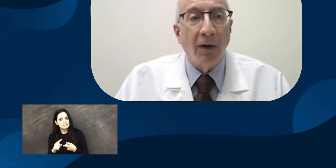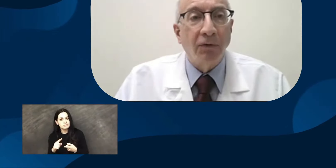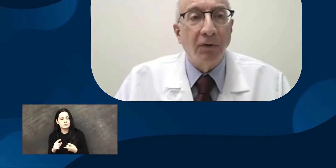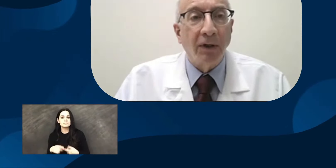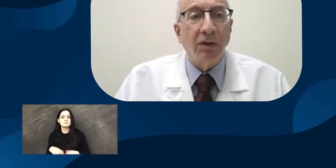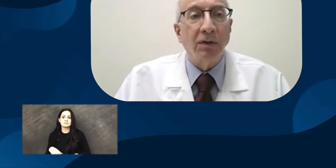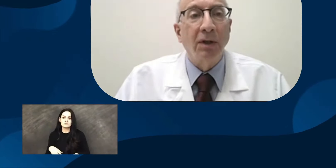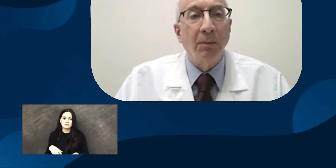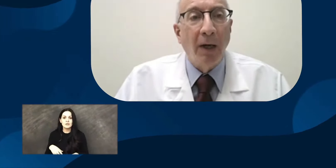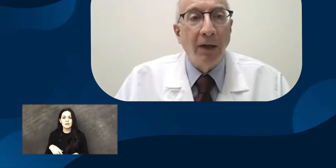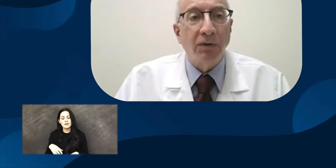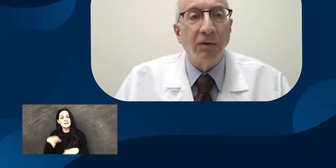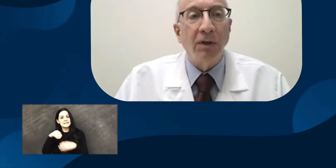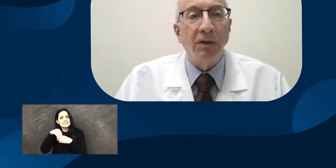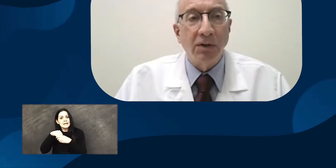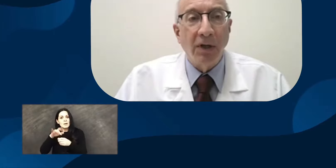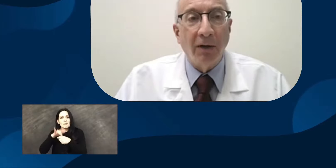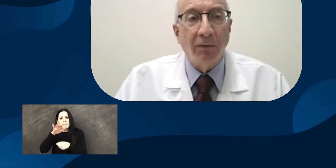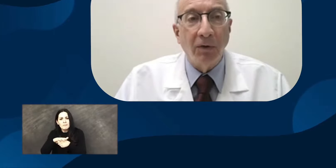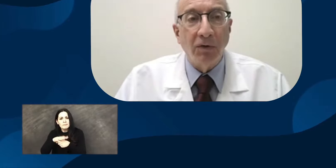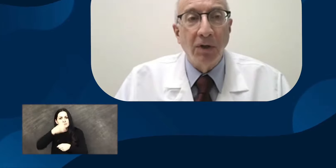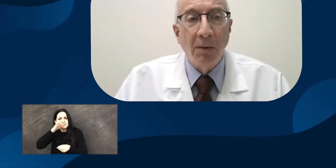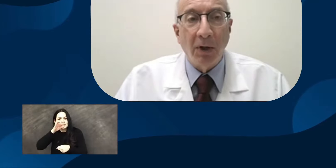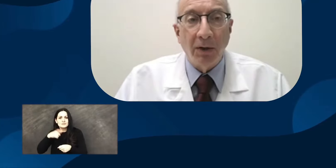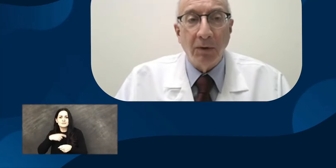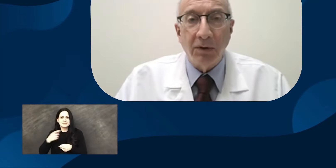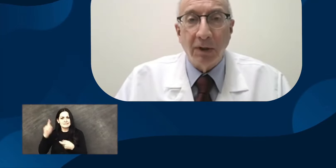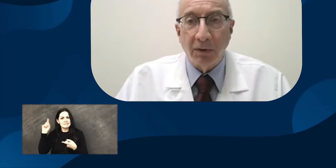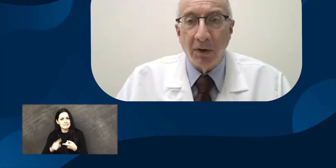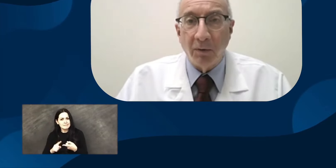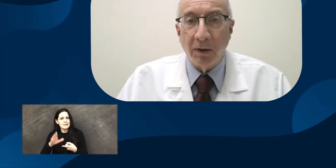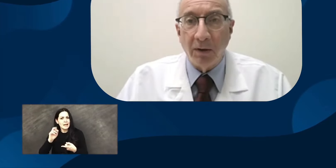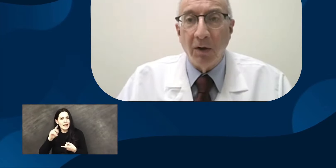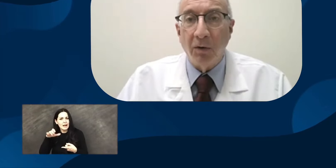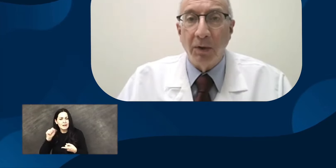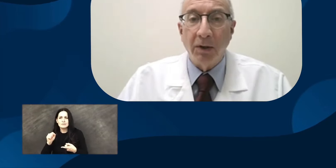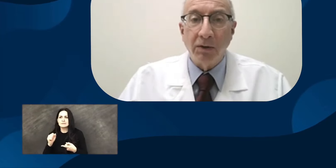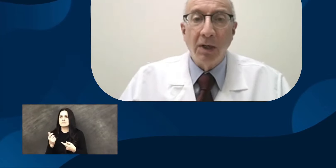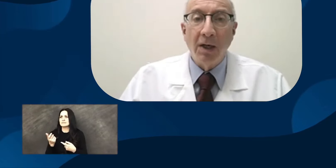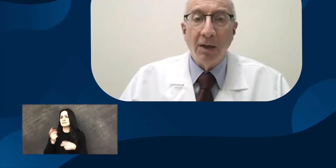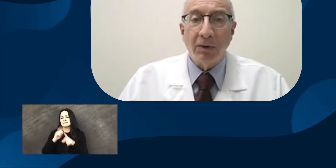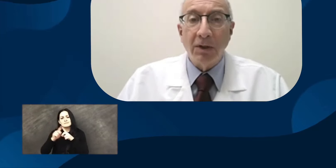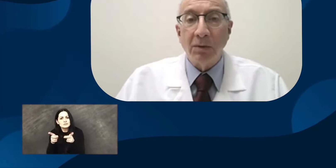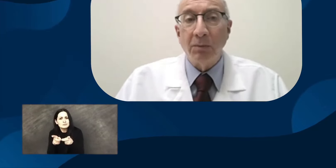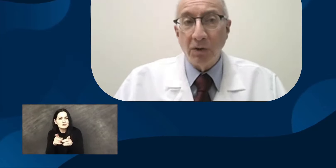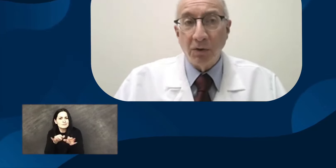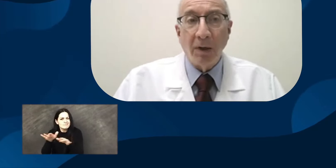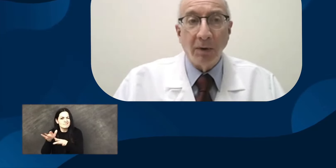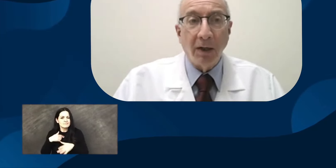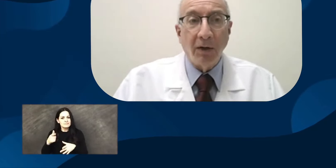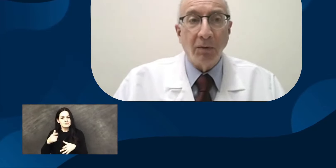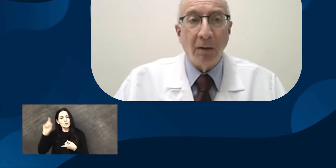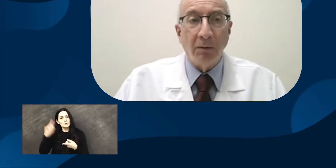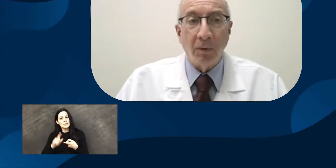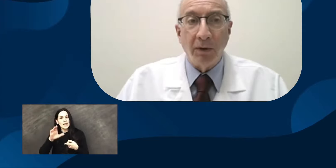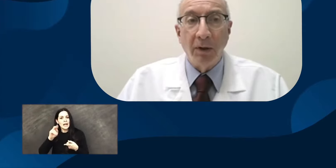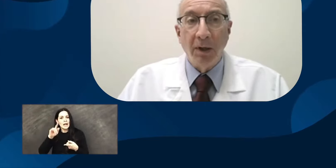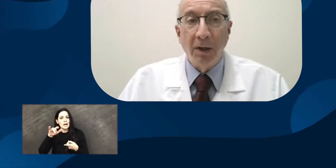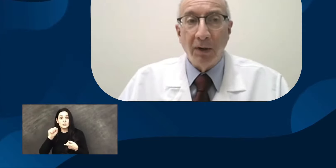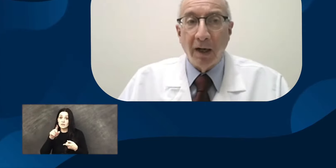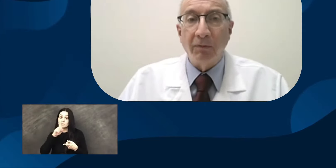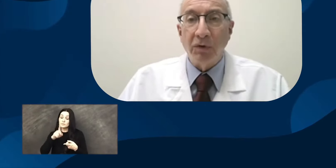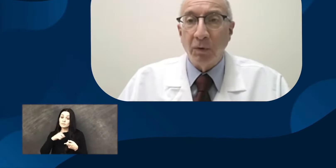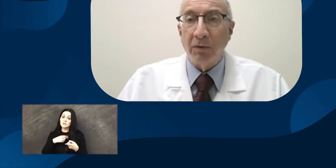certain soft drinks, pastries, snack foods. But I think we still have a long way to go, because it really is a major public health problem